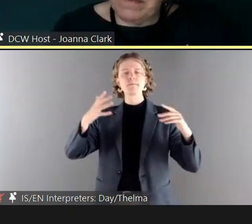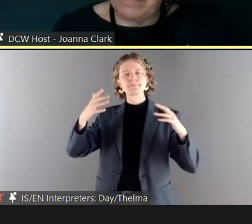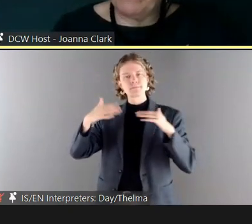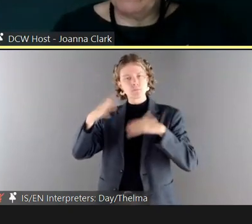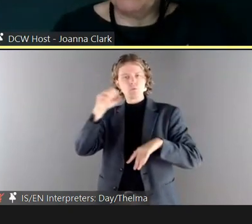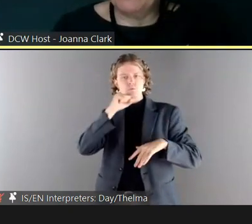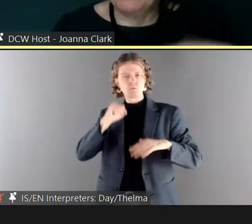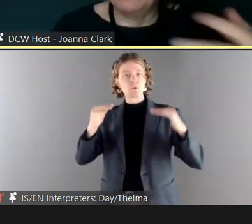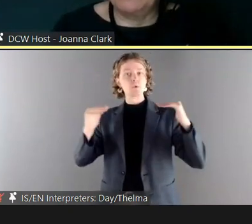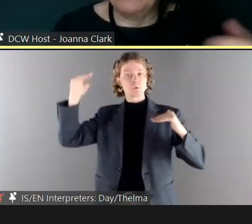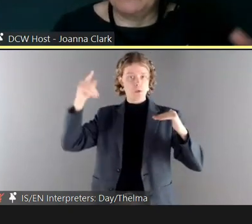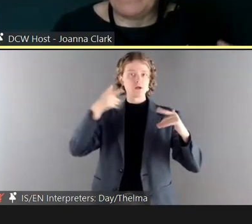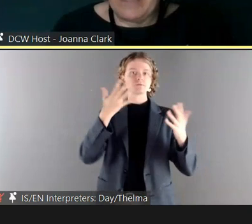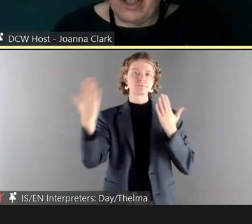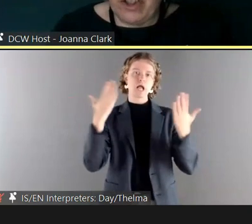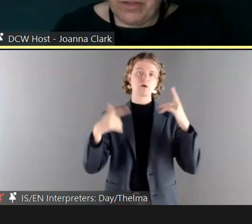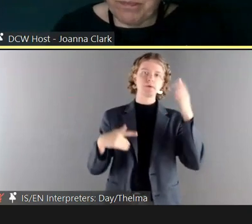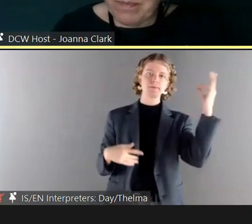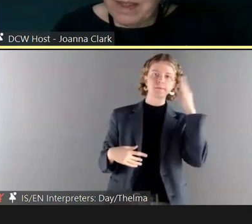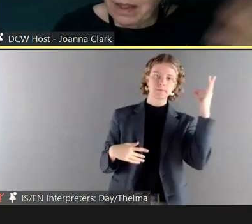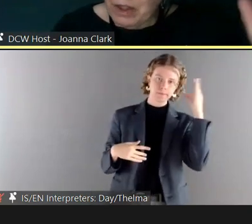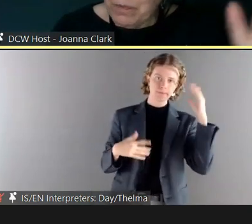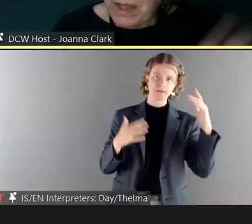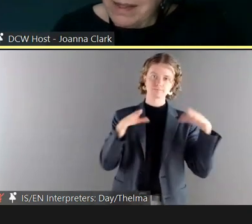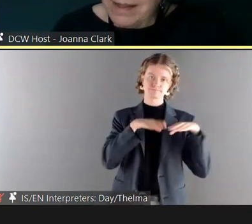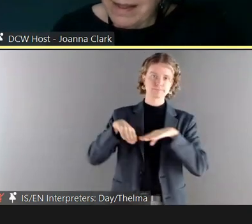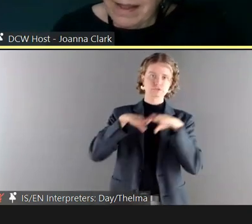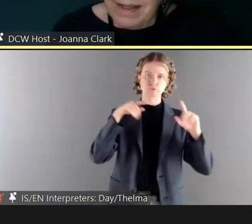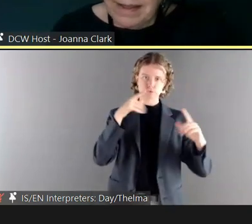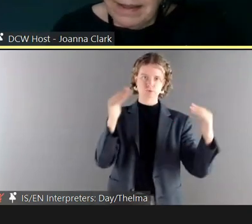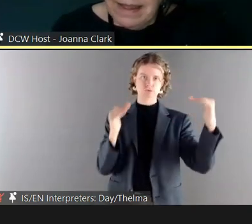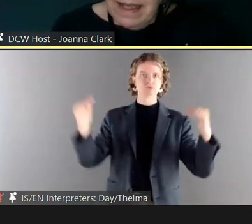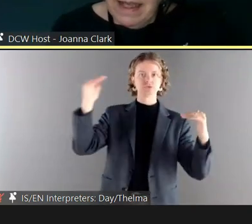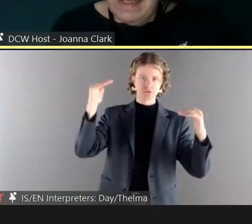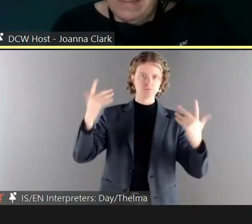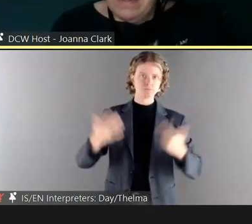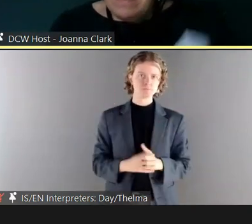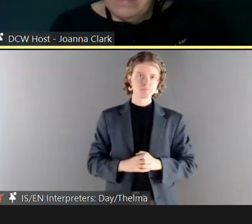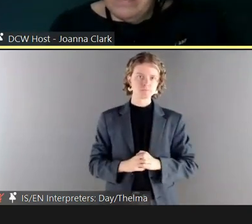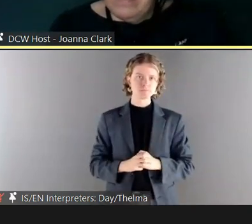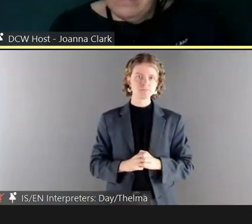are at an early learning age. I hope that's clear.